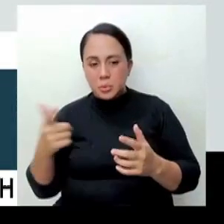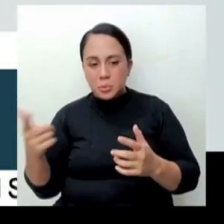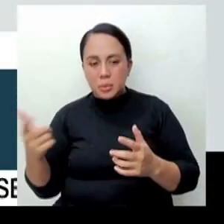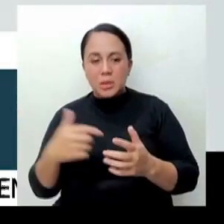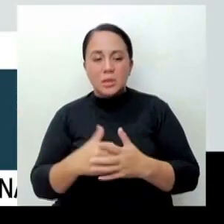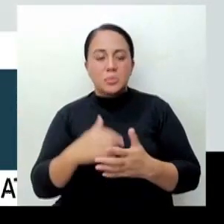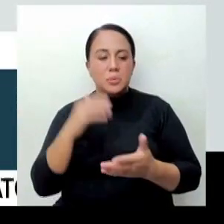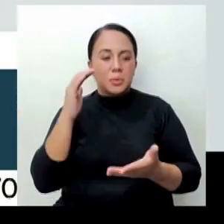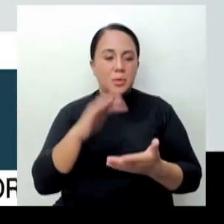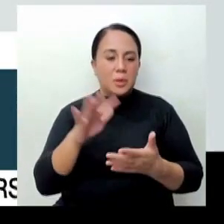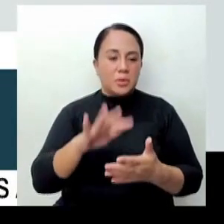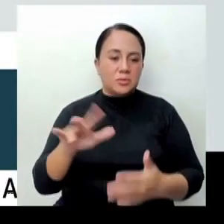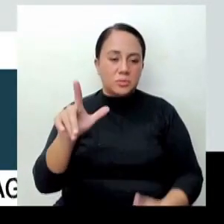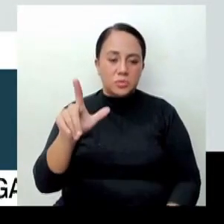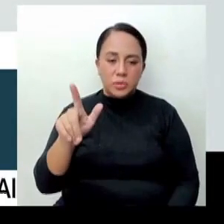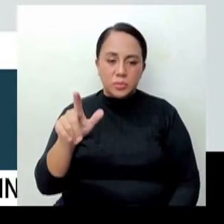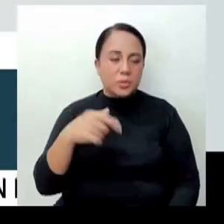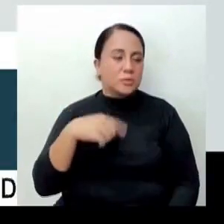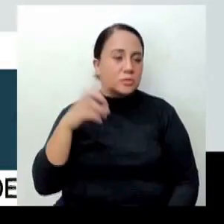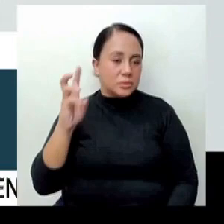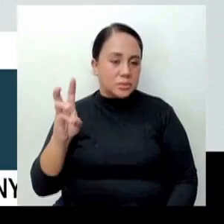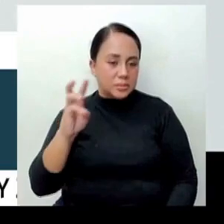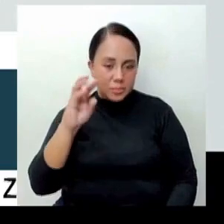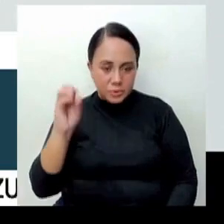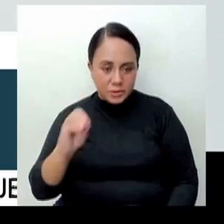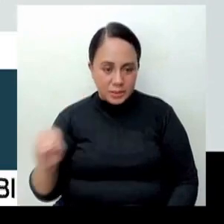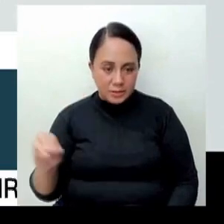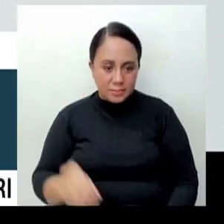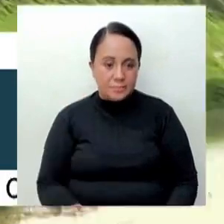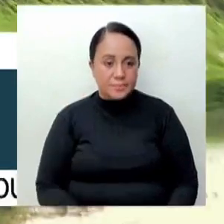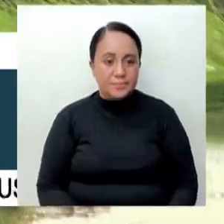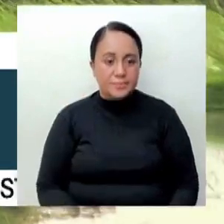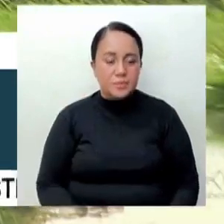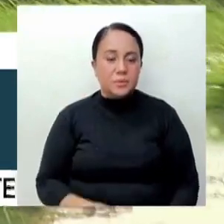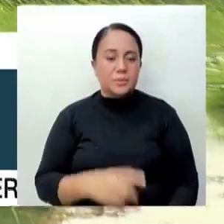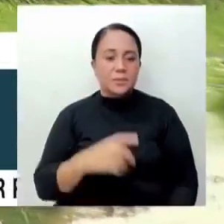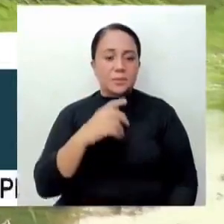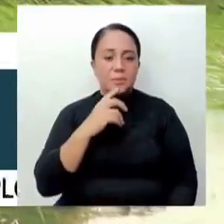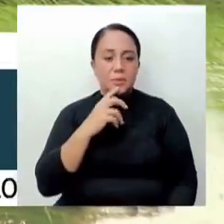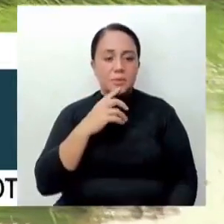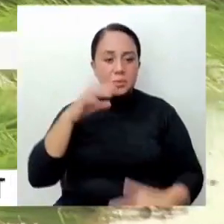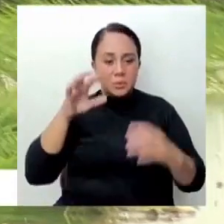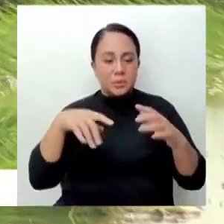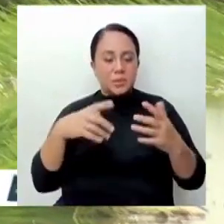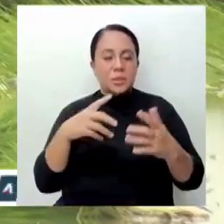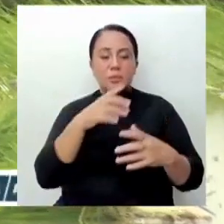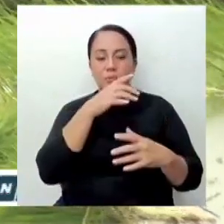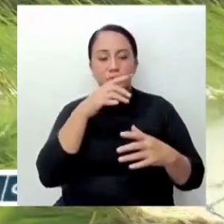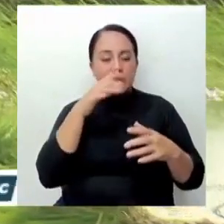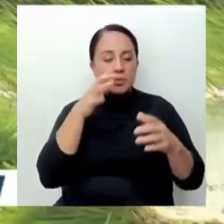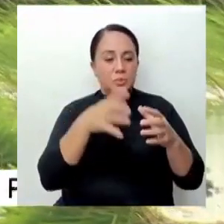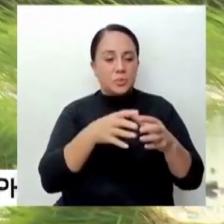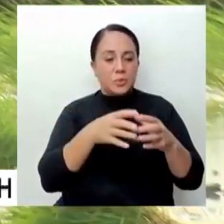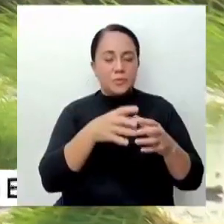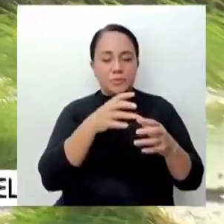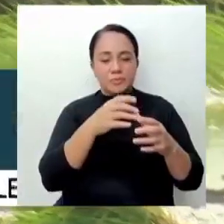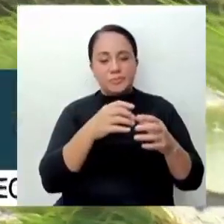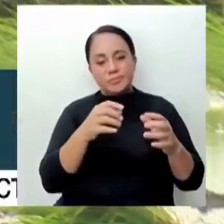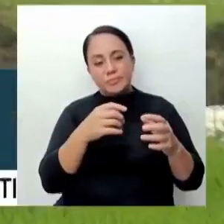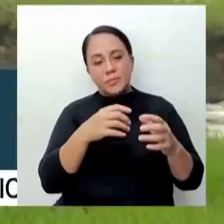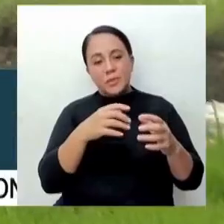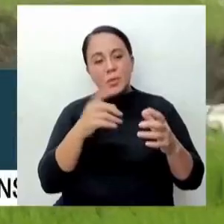around 21 to 60% reduction sa tubig ulan. Farmers Group Federation of Free Farmers